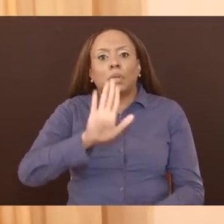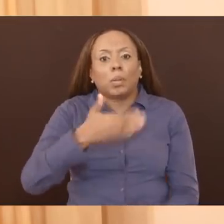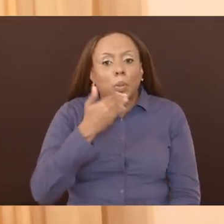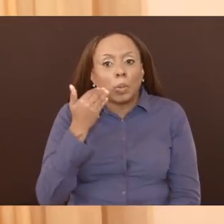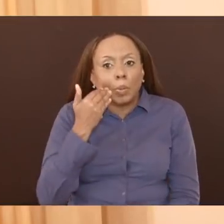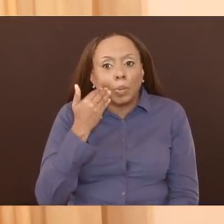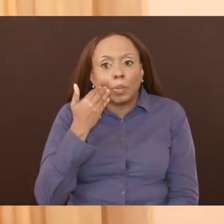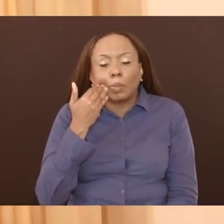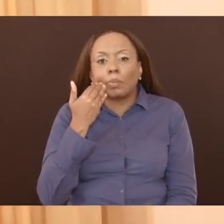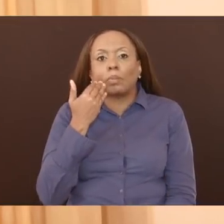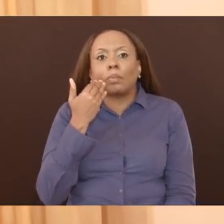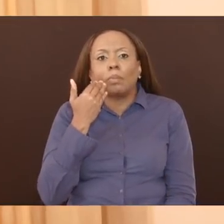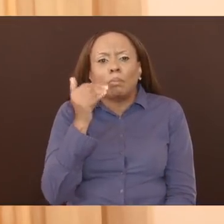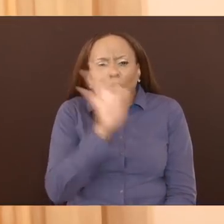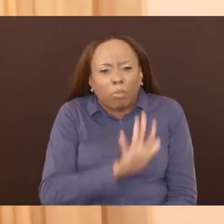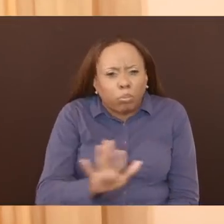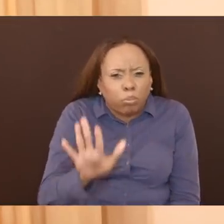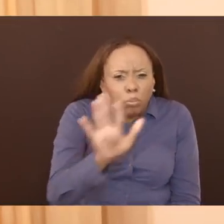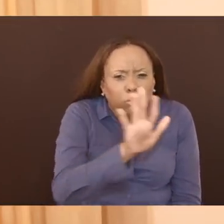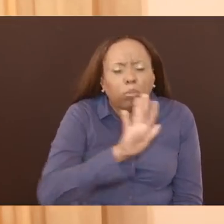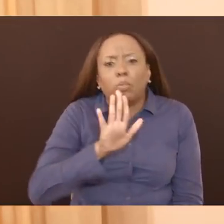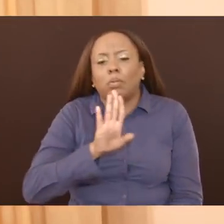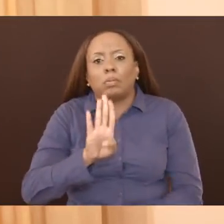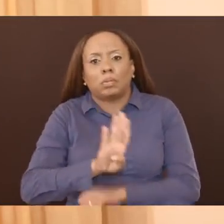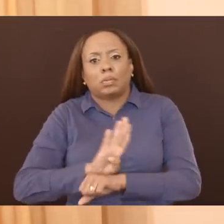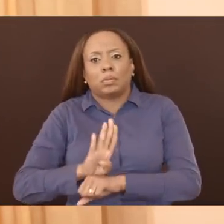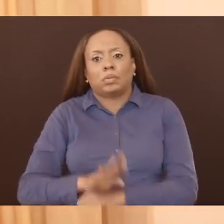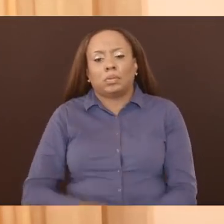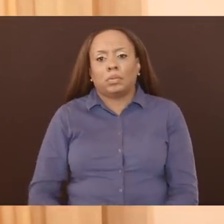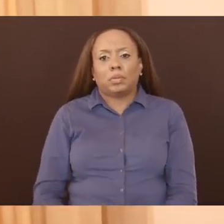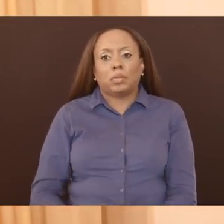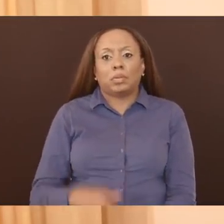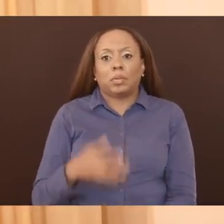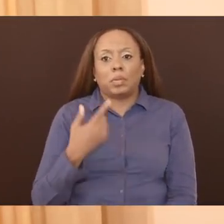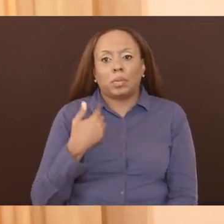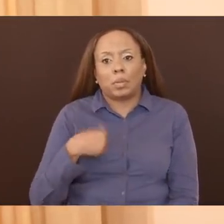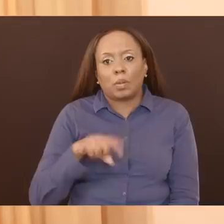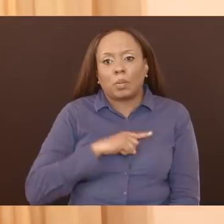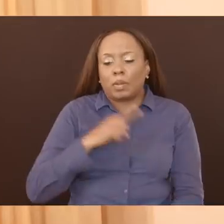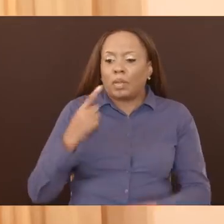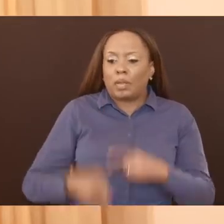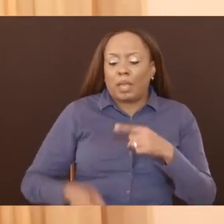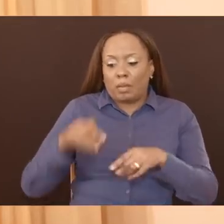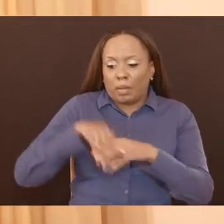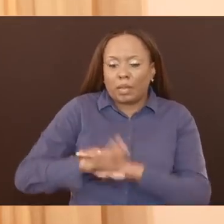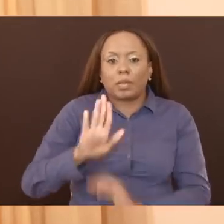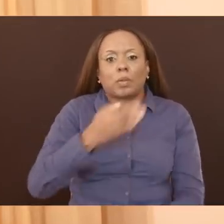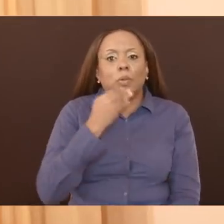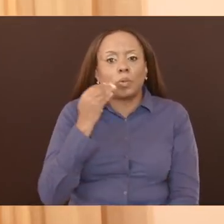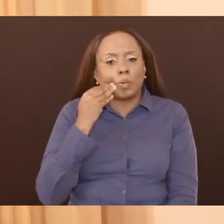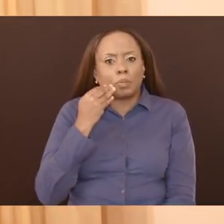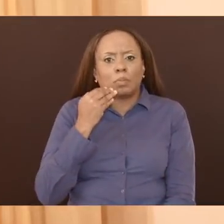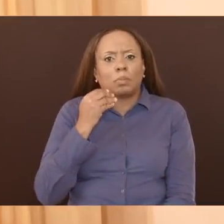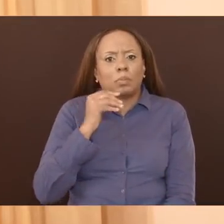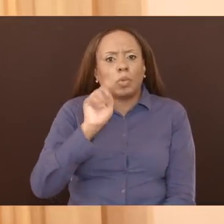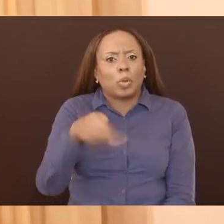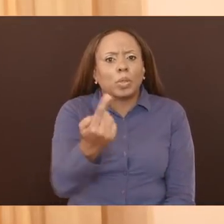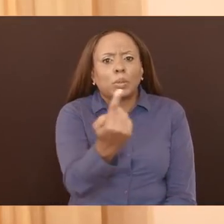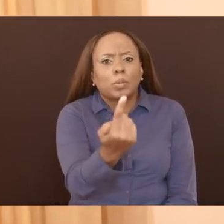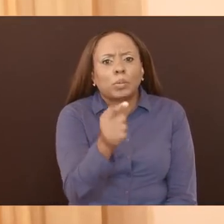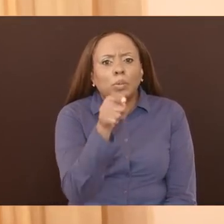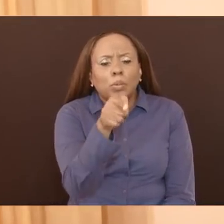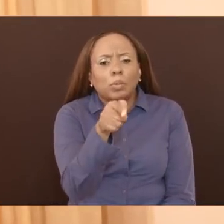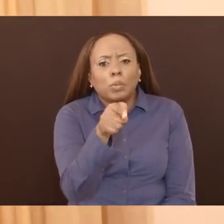and crannies, because the government is not going into people's homes. We can't go into your home. Only you can do that. That's your